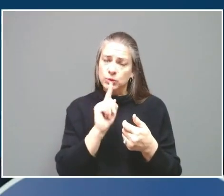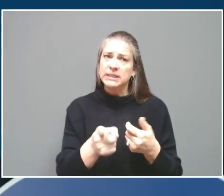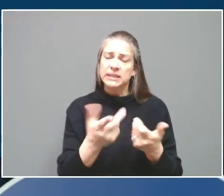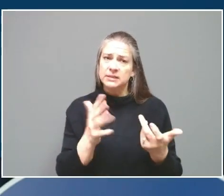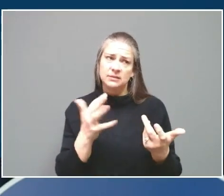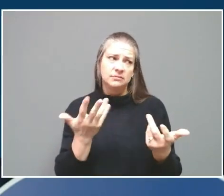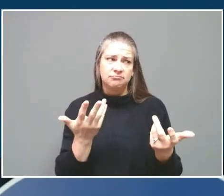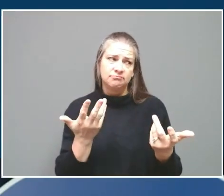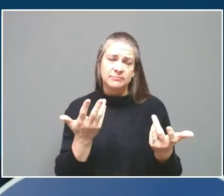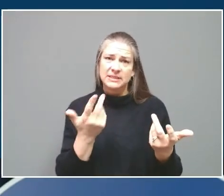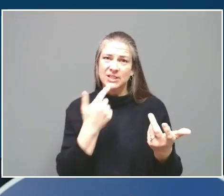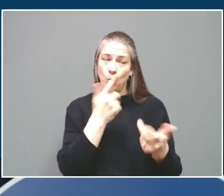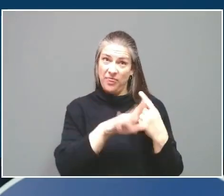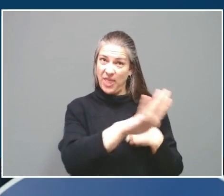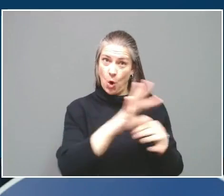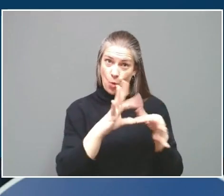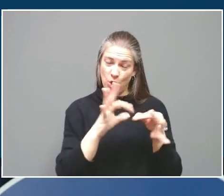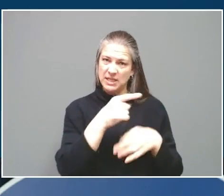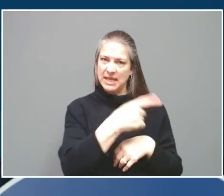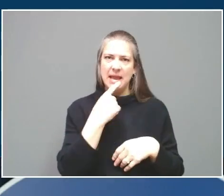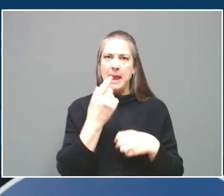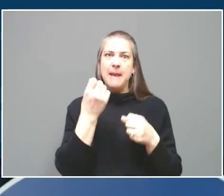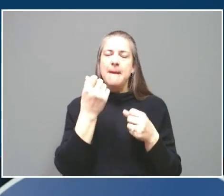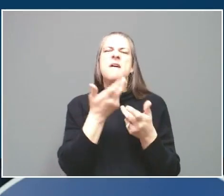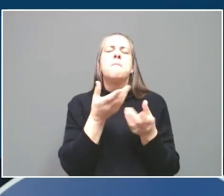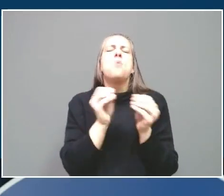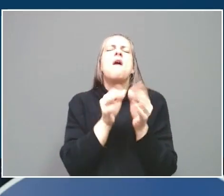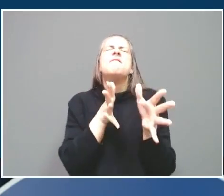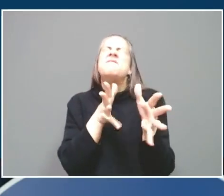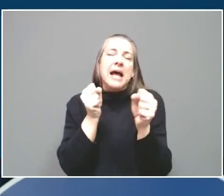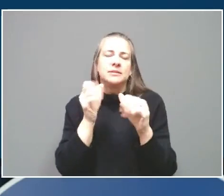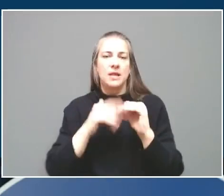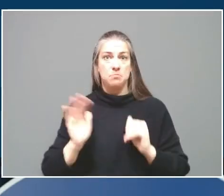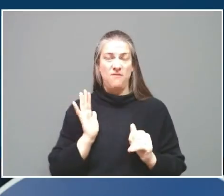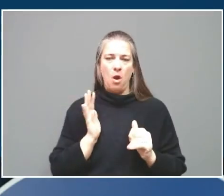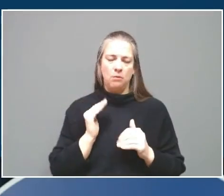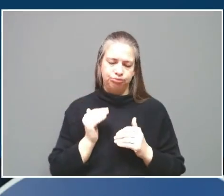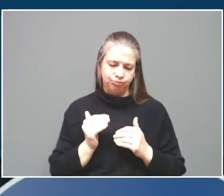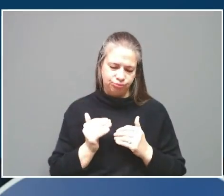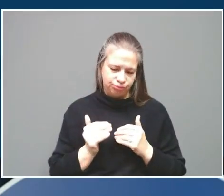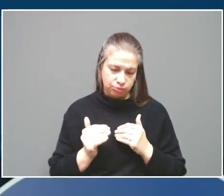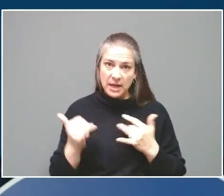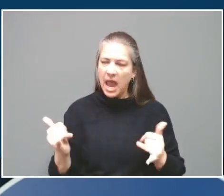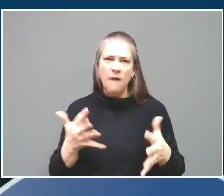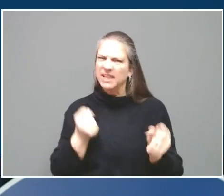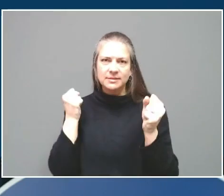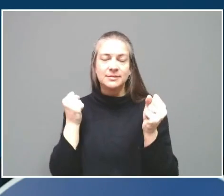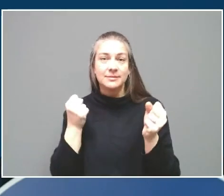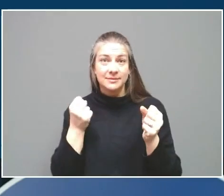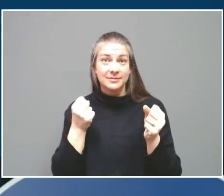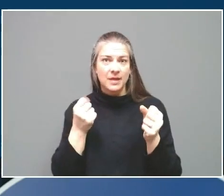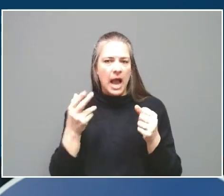a term used the other day, light years quicker than the normal process. Social workers show us the very best of